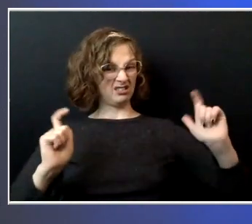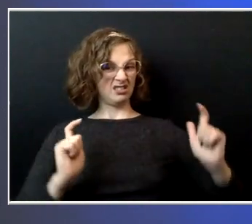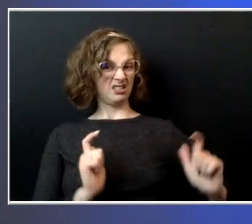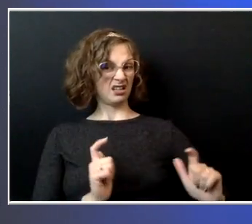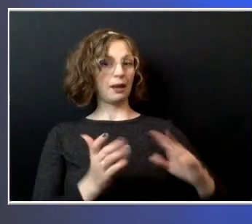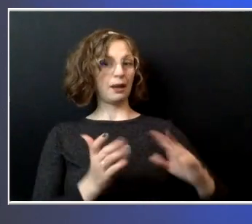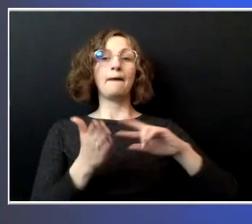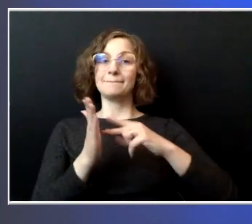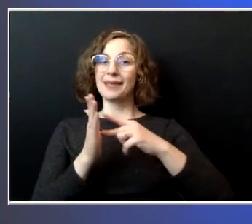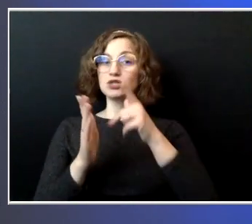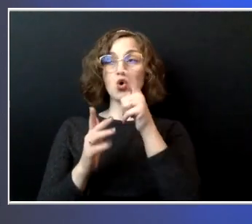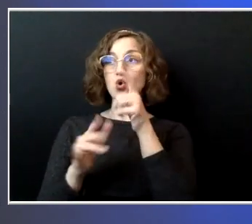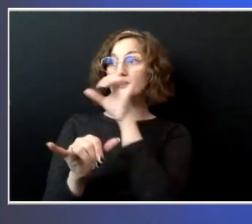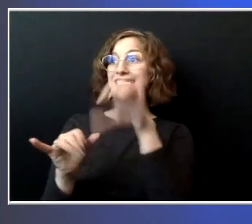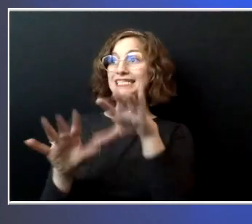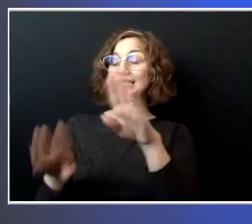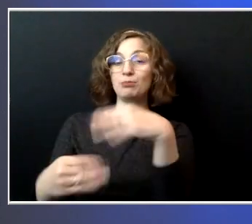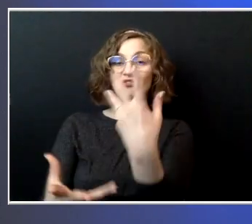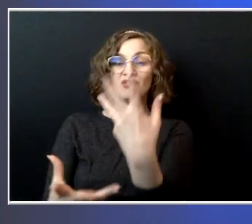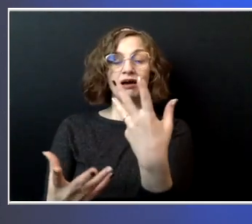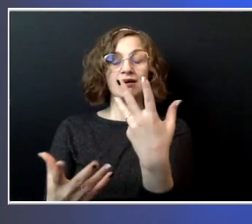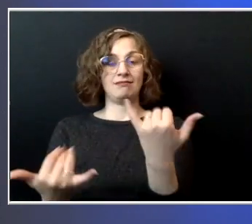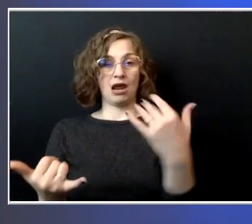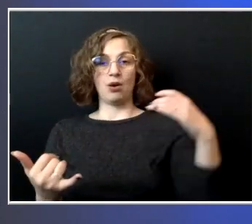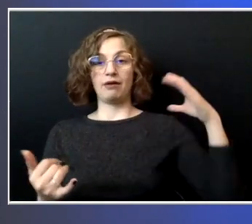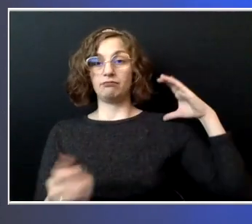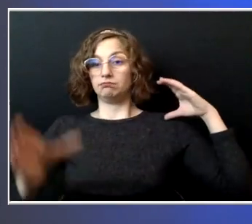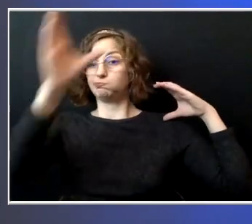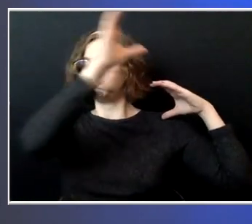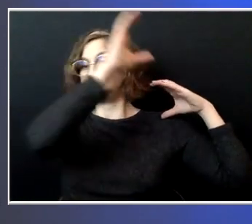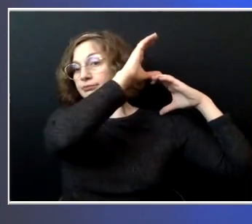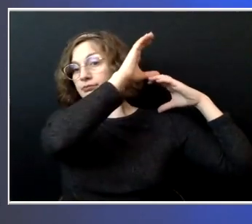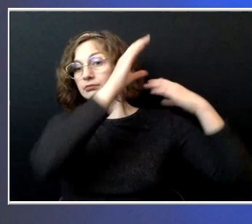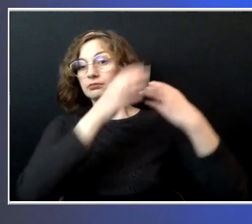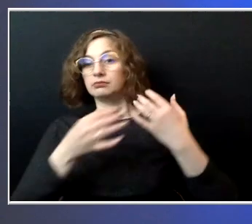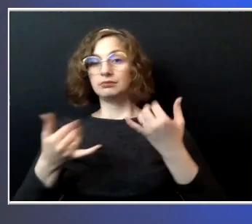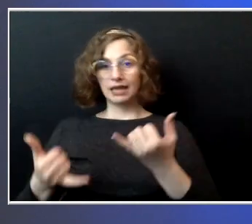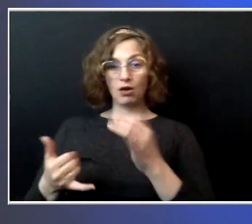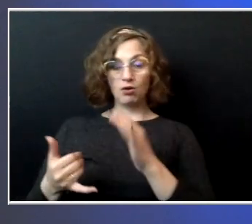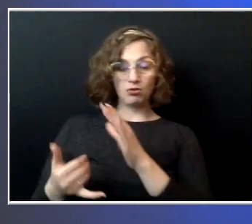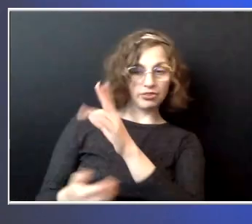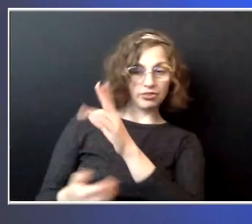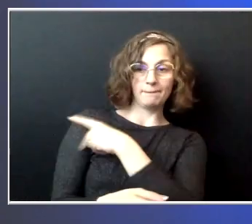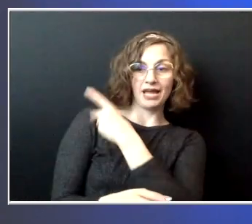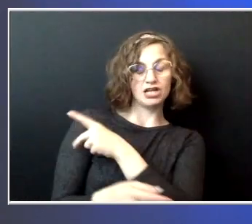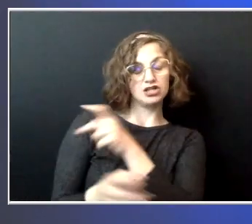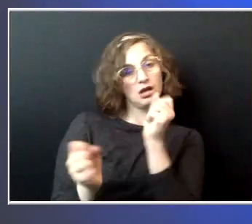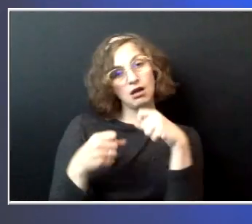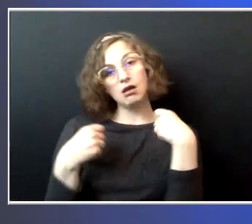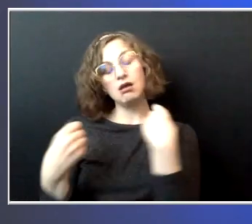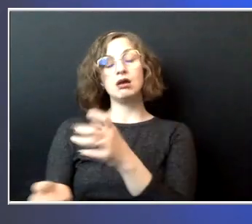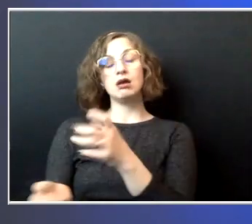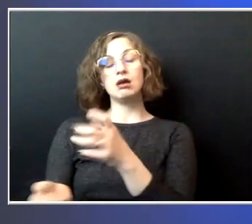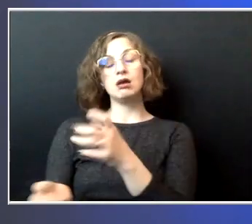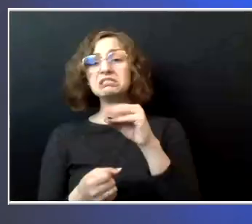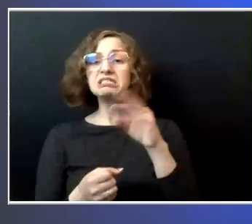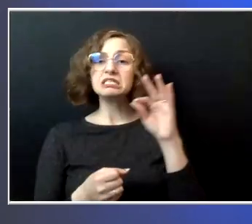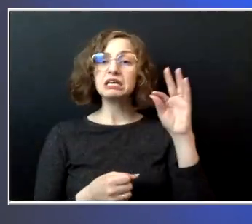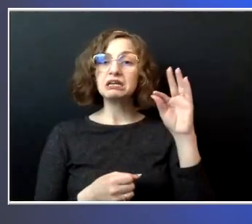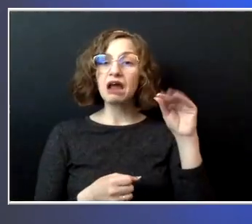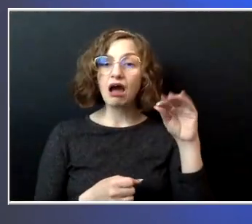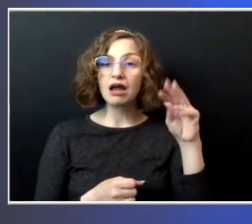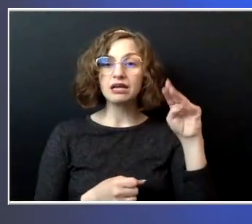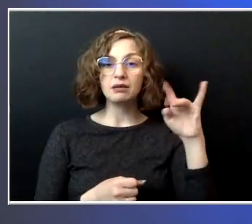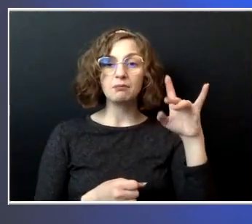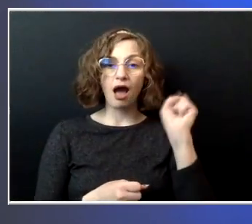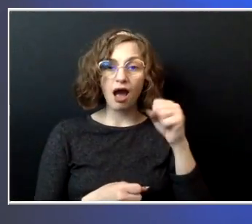the fact that now they've got patients who are traveling 60, 90 miles to get care. And it's inherently, challenging because the